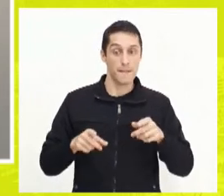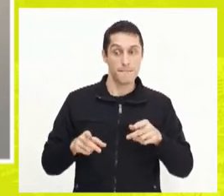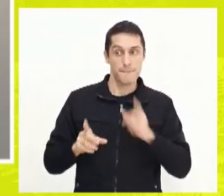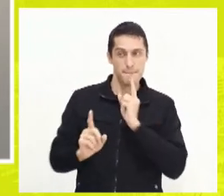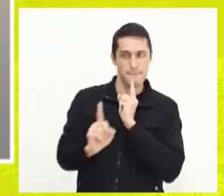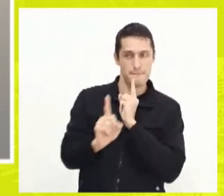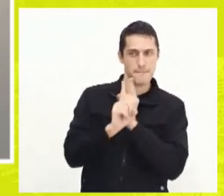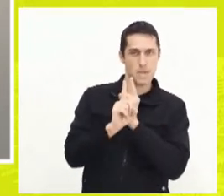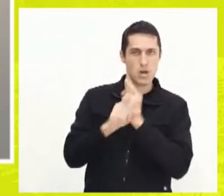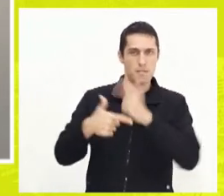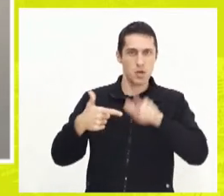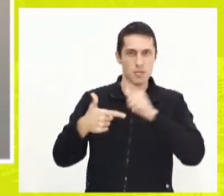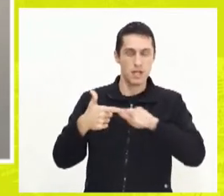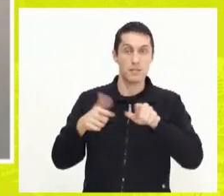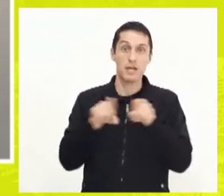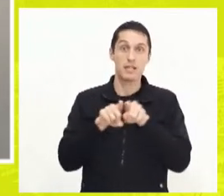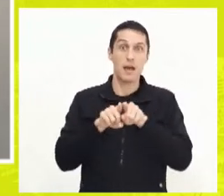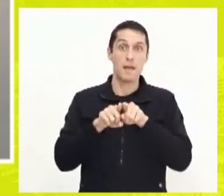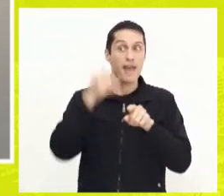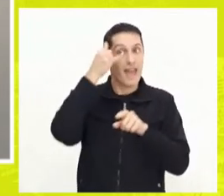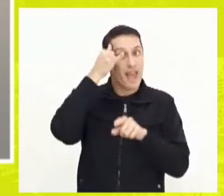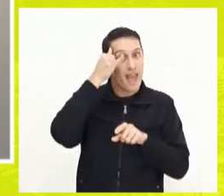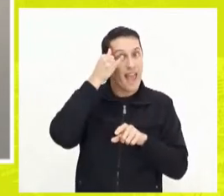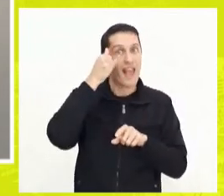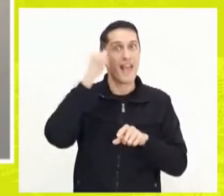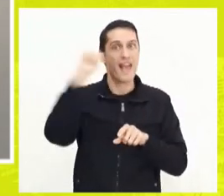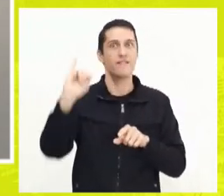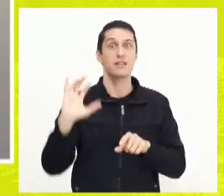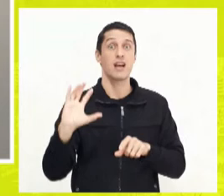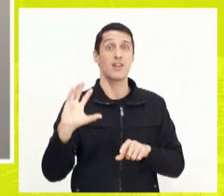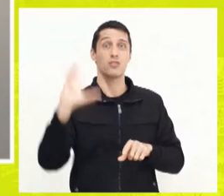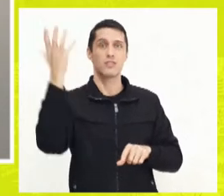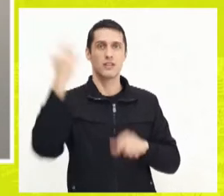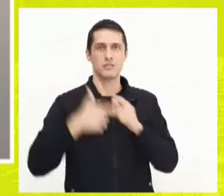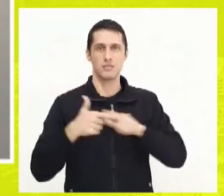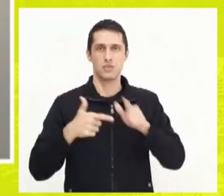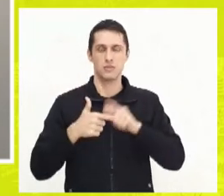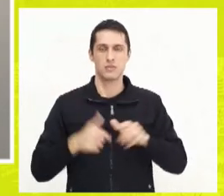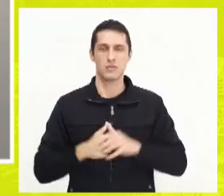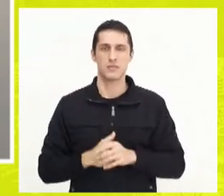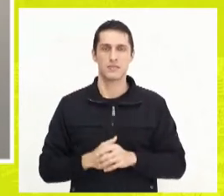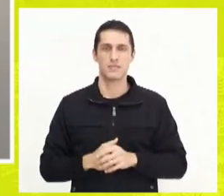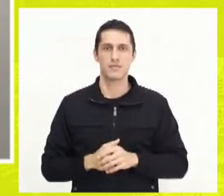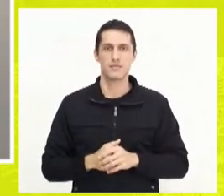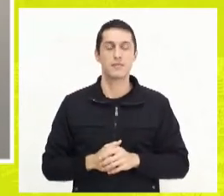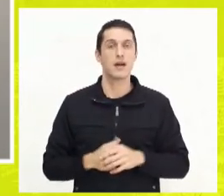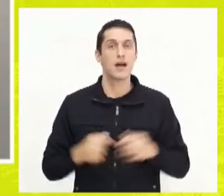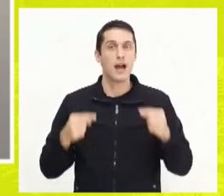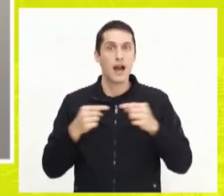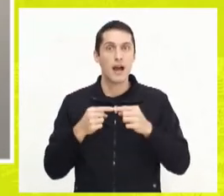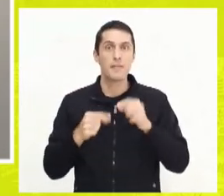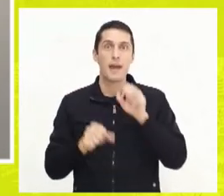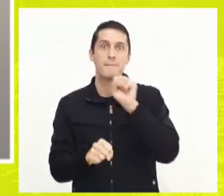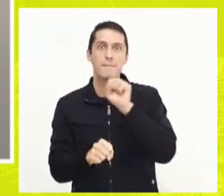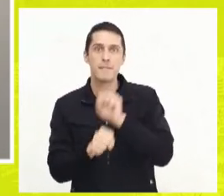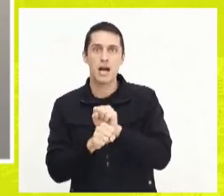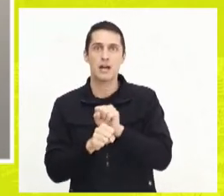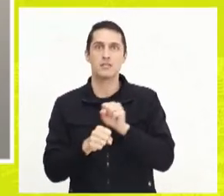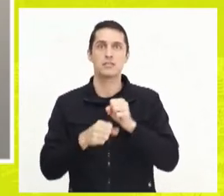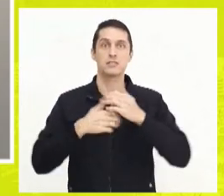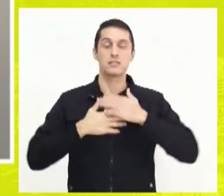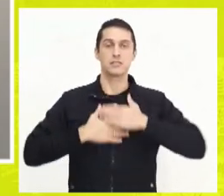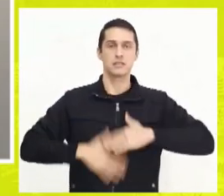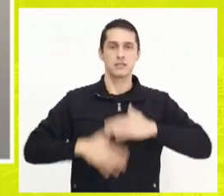are problems and at the same time avoid problems from happening and that needs pause rest